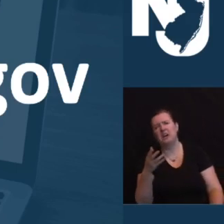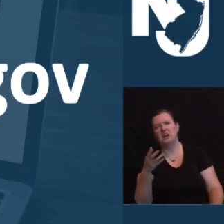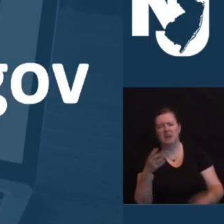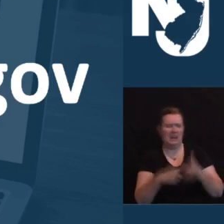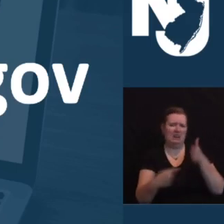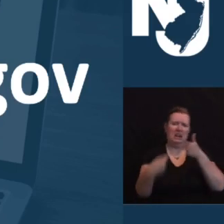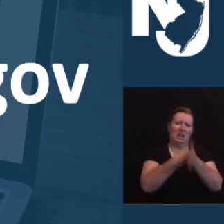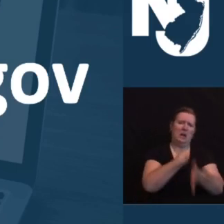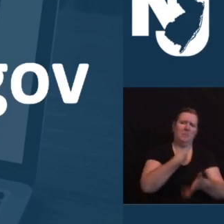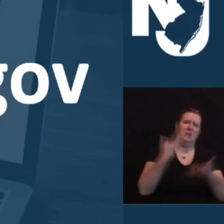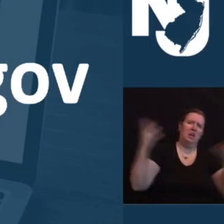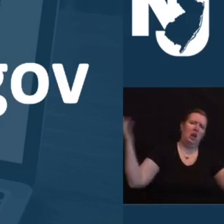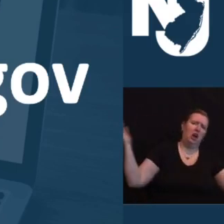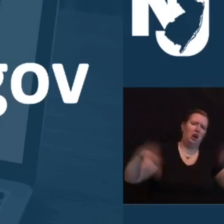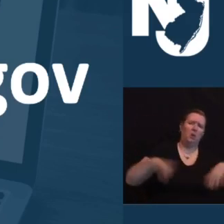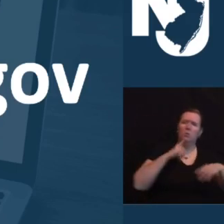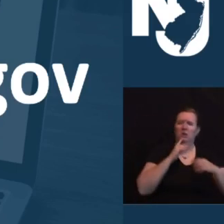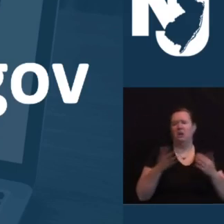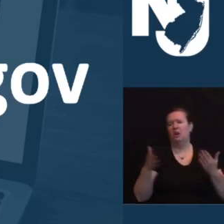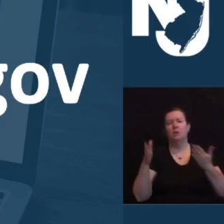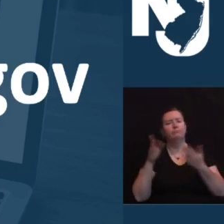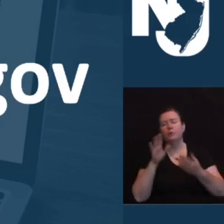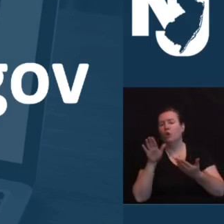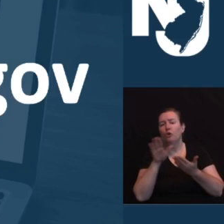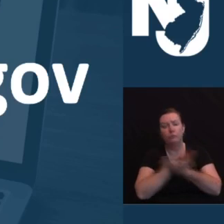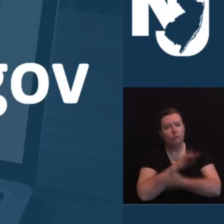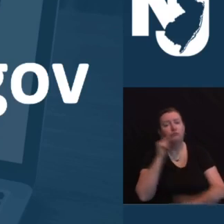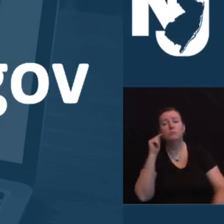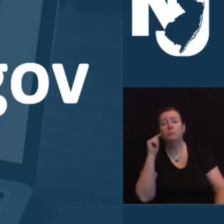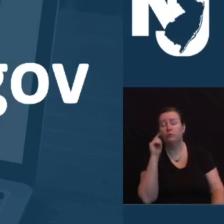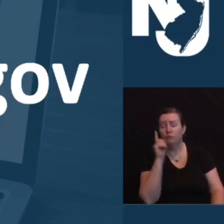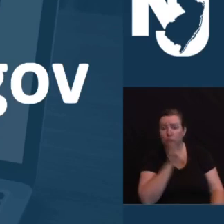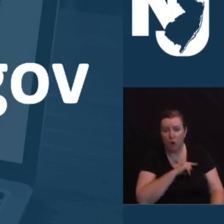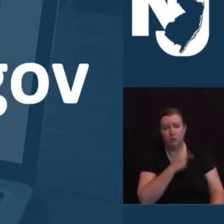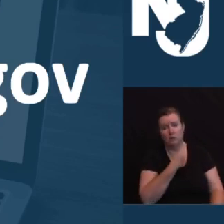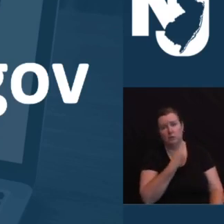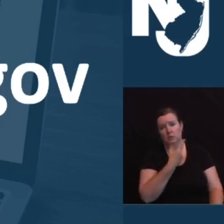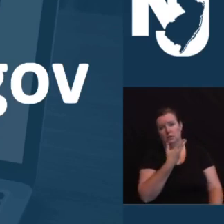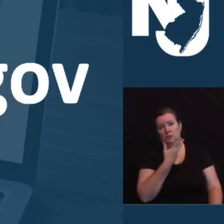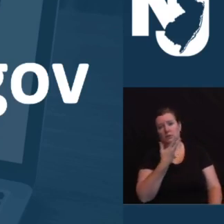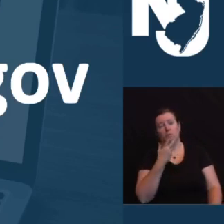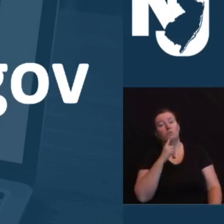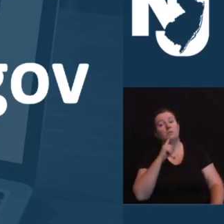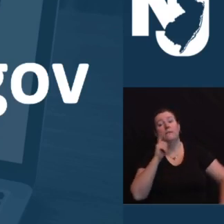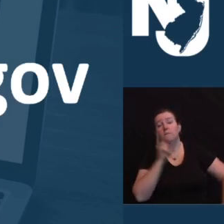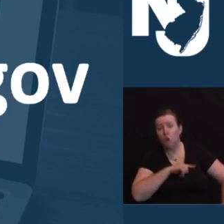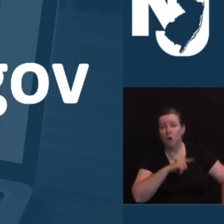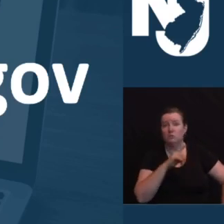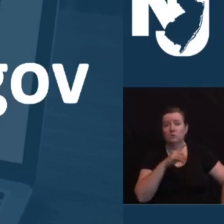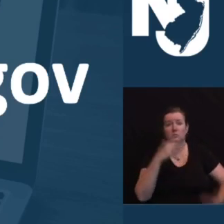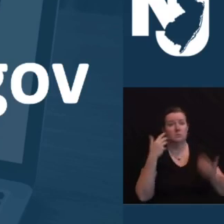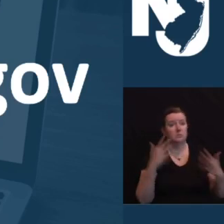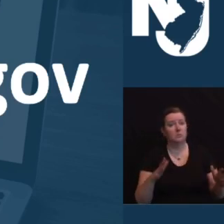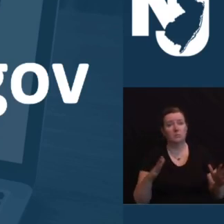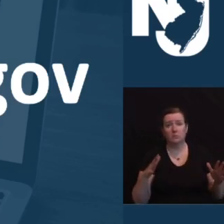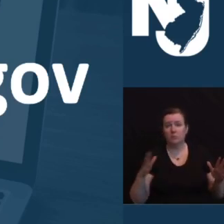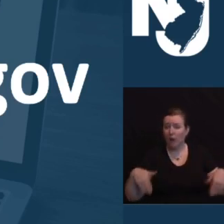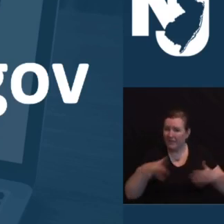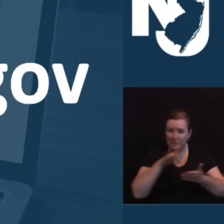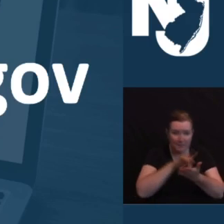is completely false. Every speck of that. So it's simple. We don't have a therapeutic yet. God willing,